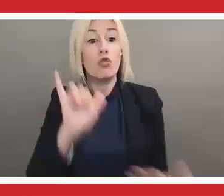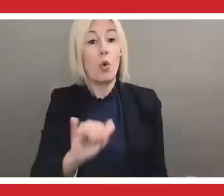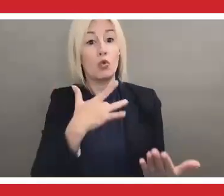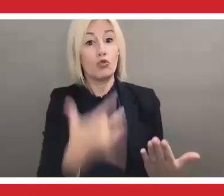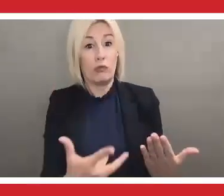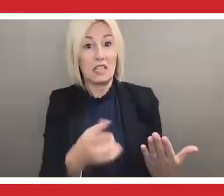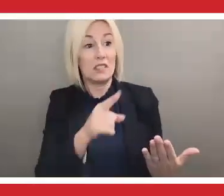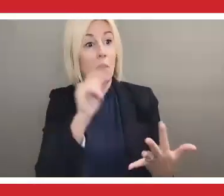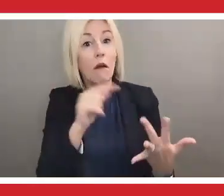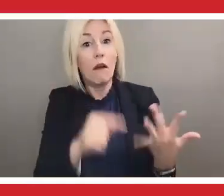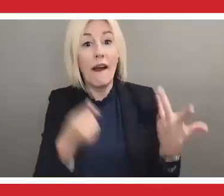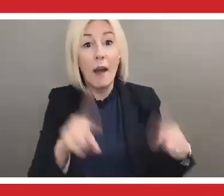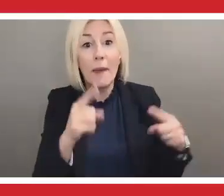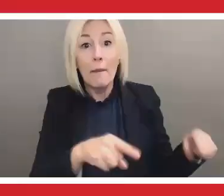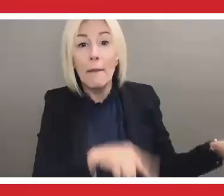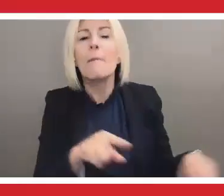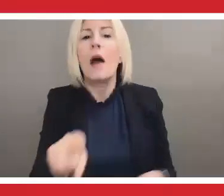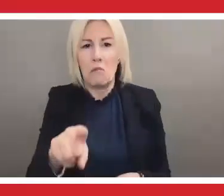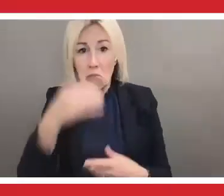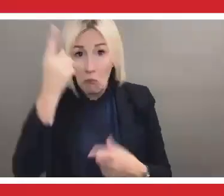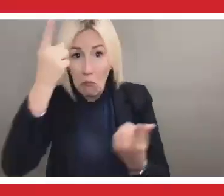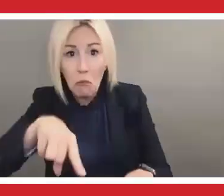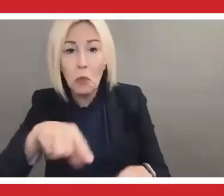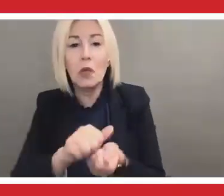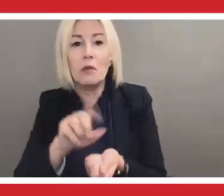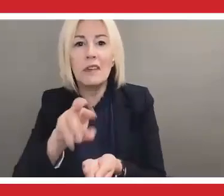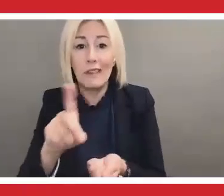there any other sort of positive improvements that you may have seen?